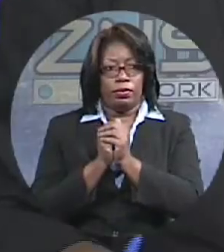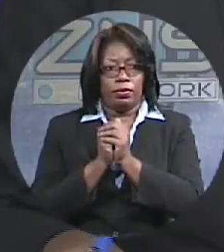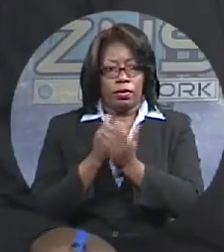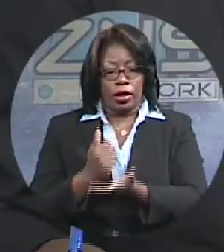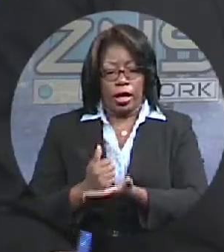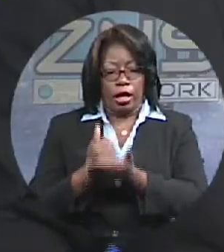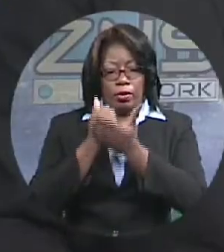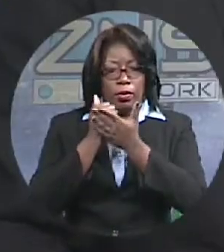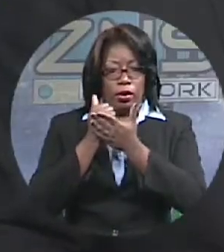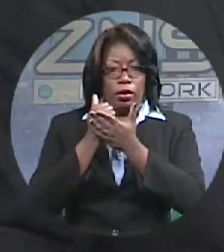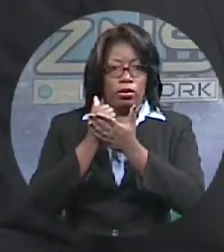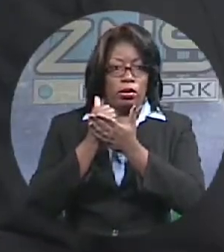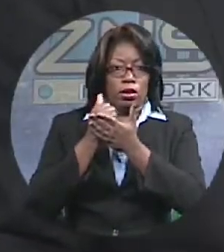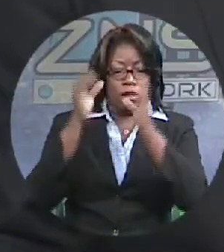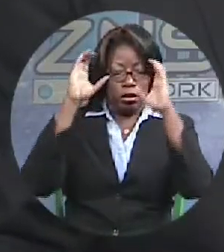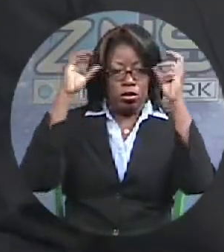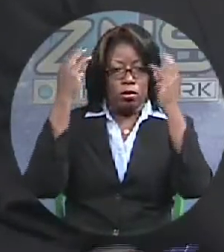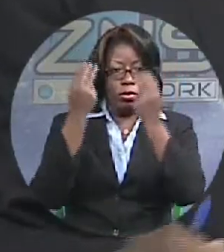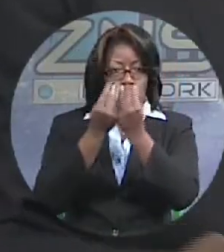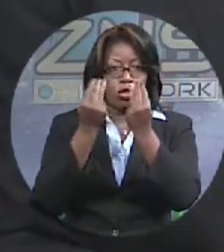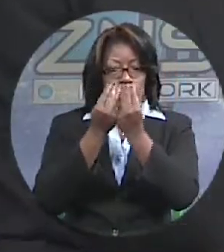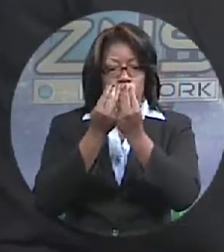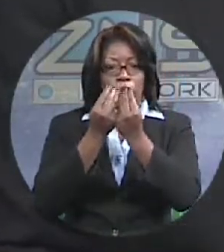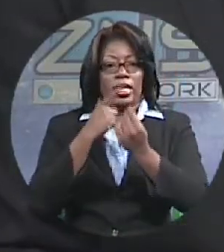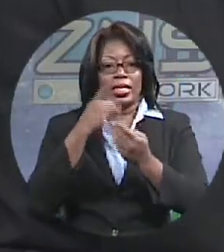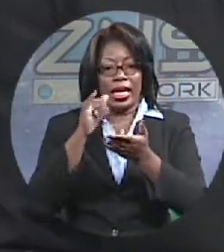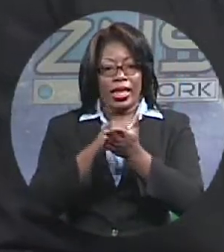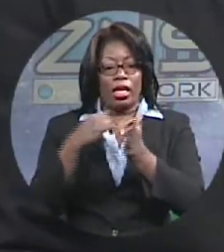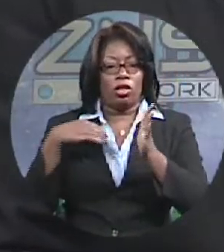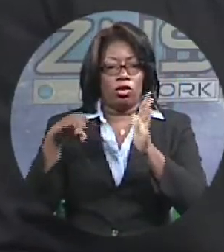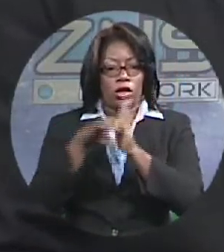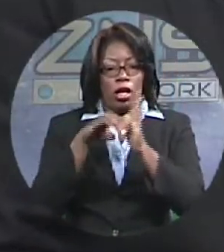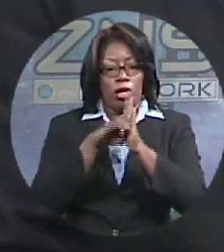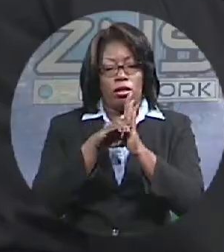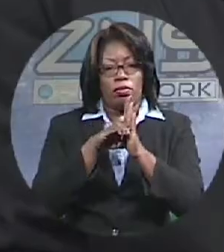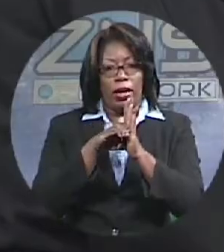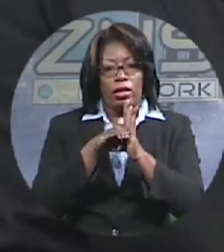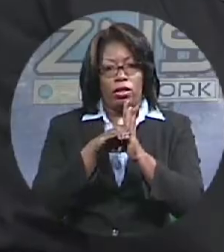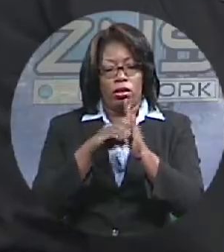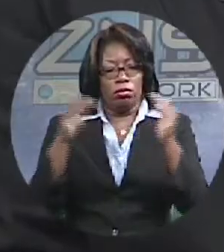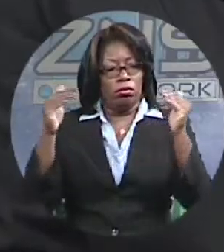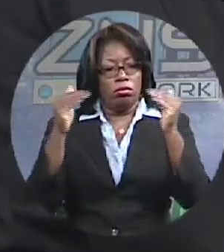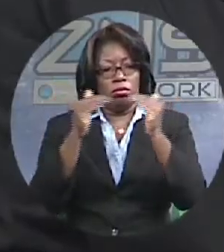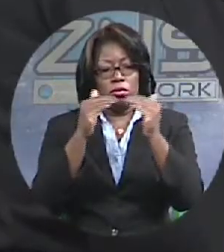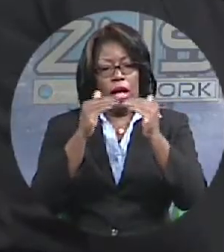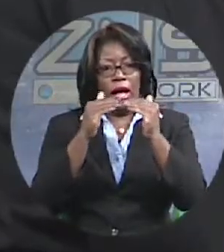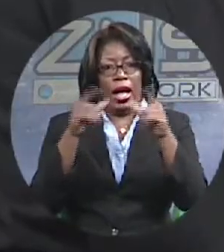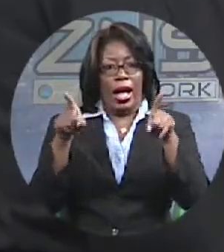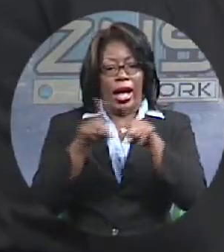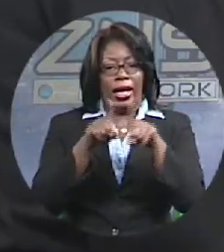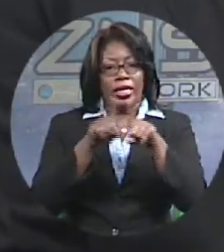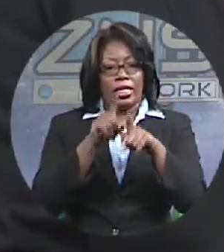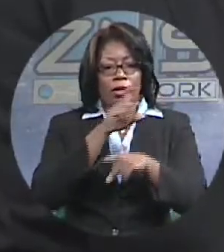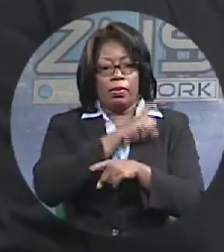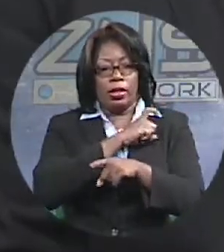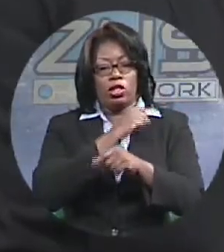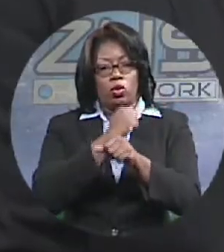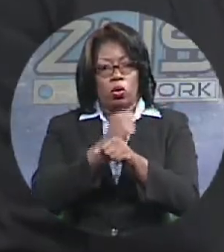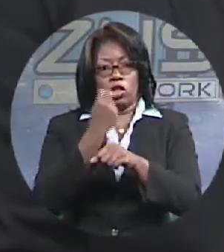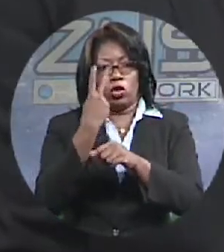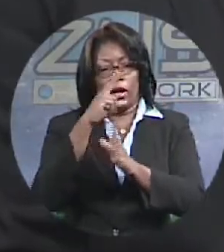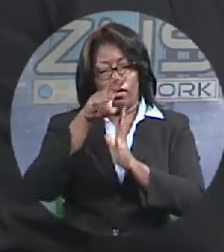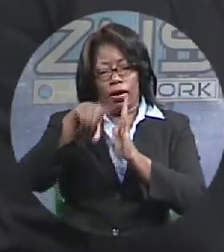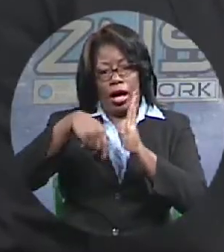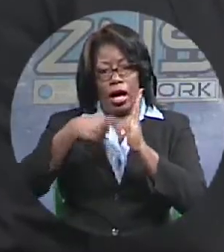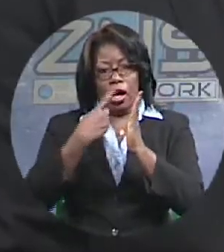Well, Assistant Commissioner of Police Leon Bethel says the criminal element has met its match as police continue working 12-hour shifts. The Assistant